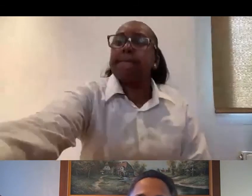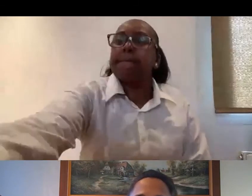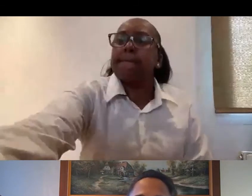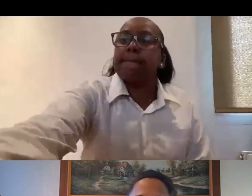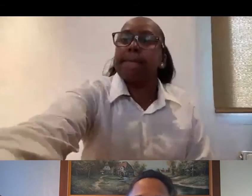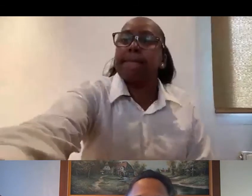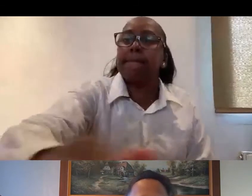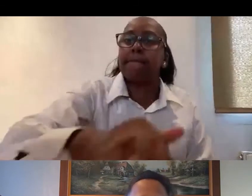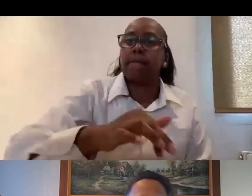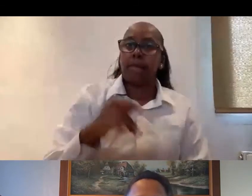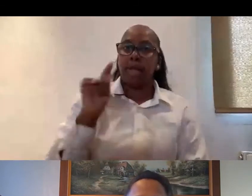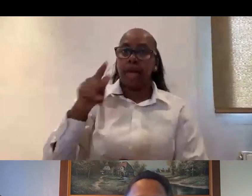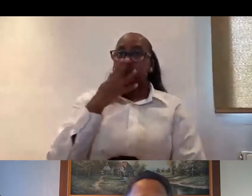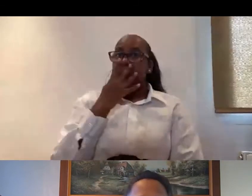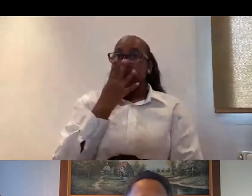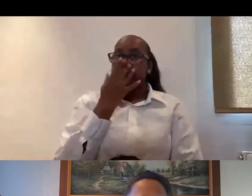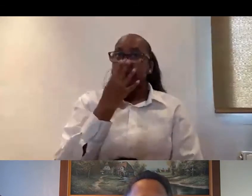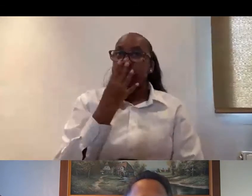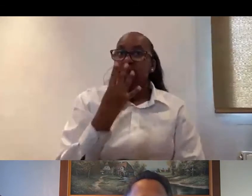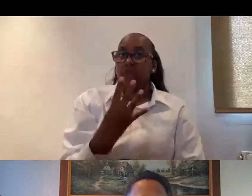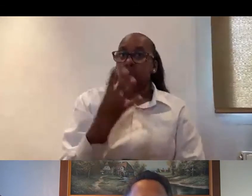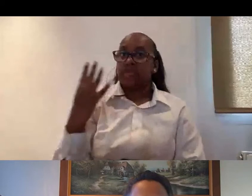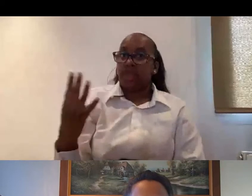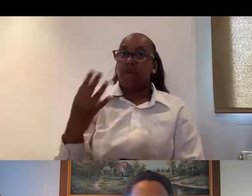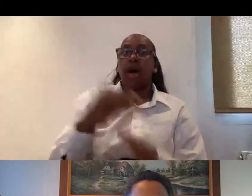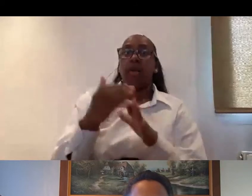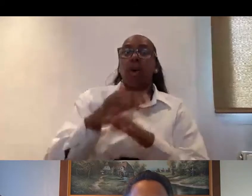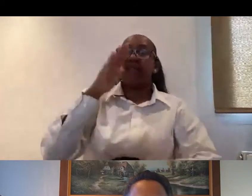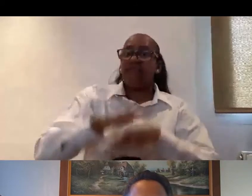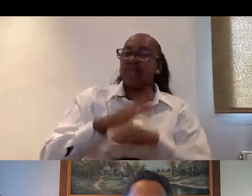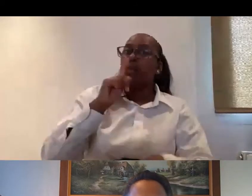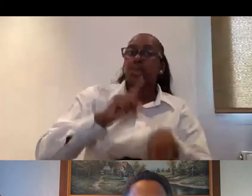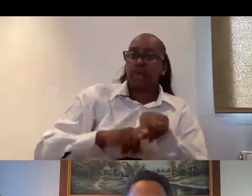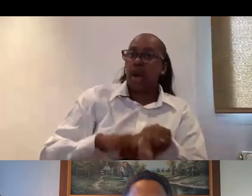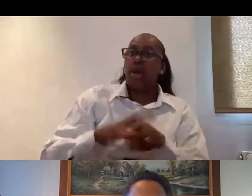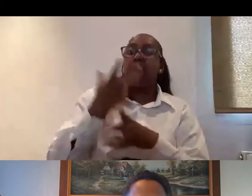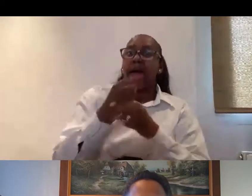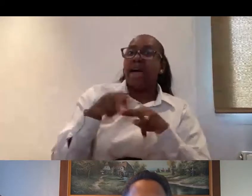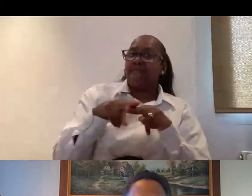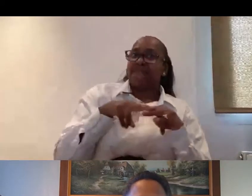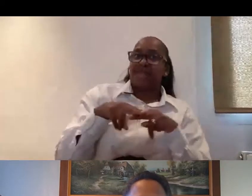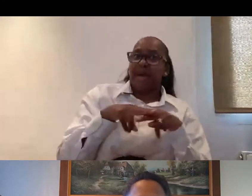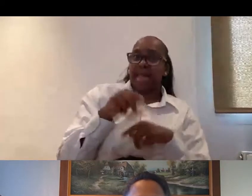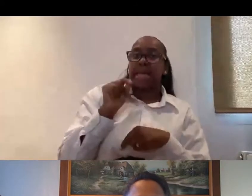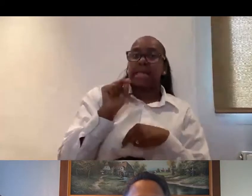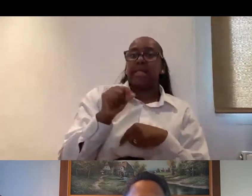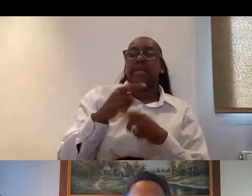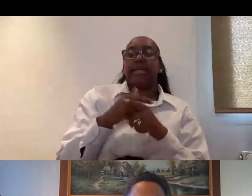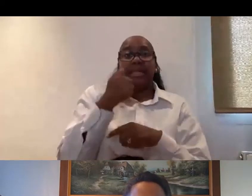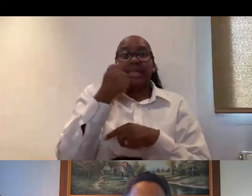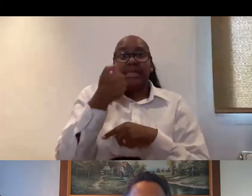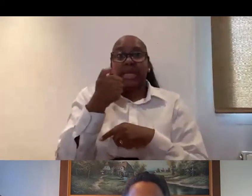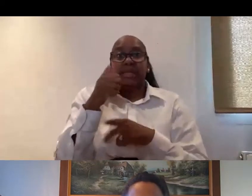Yeah, I'm 44. I work full time and have a family. There's 6 of us